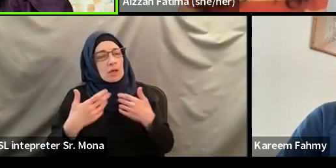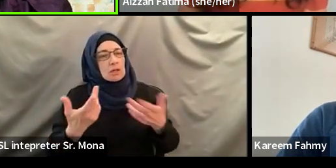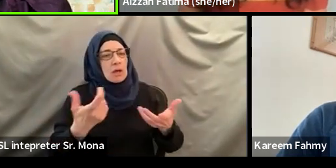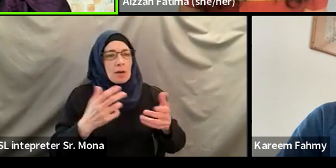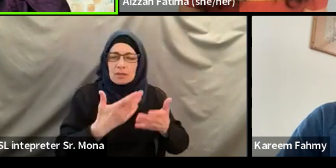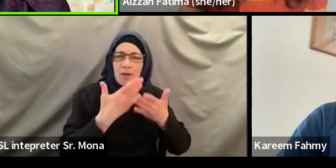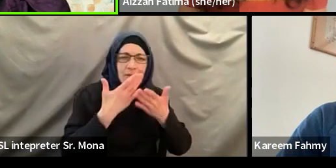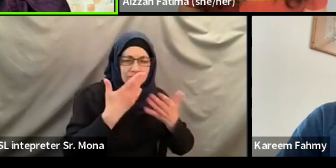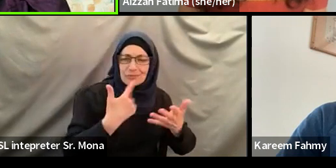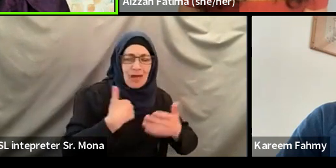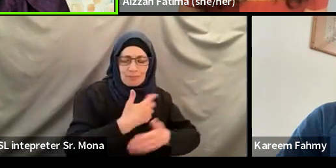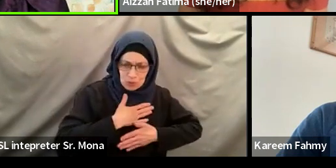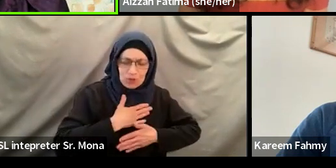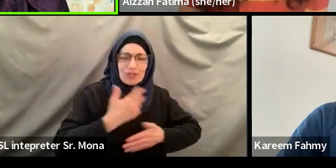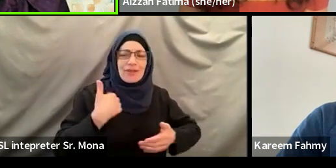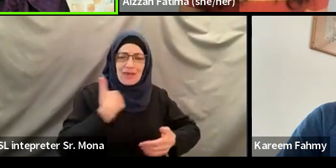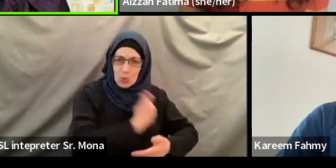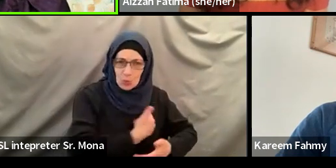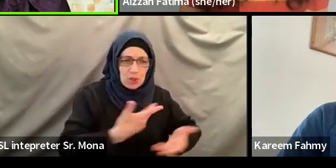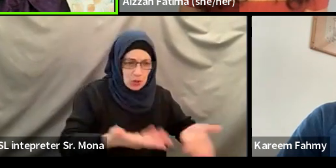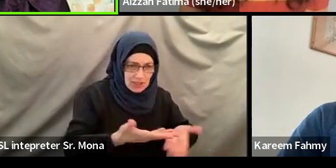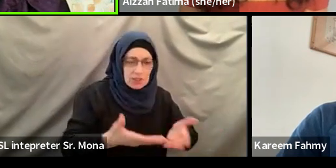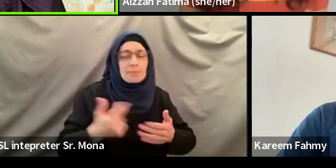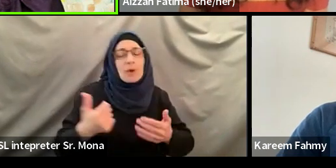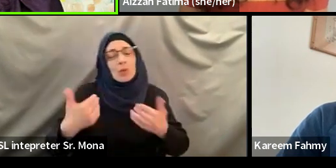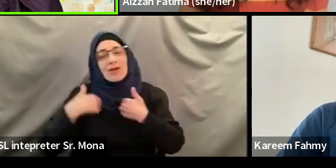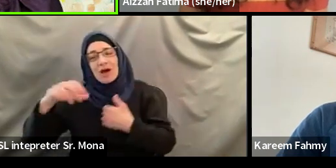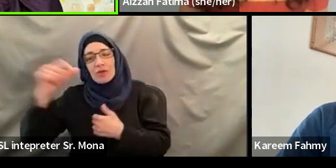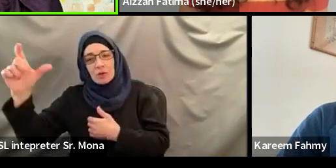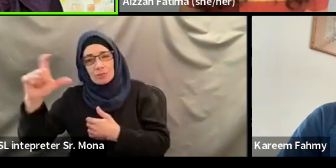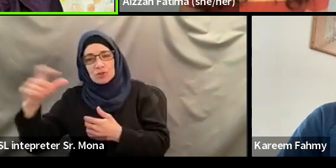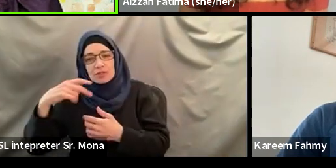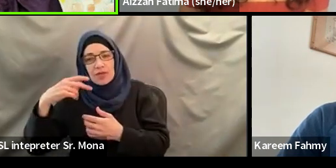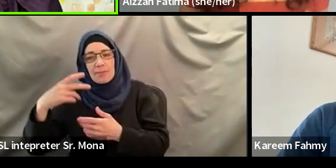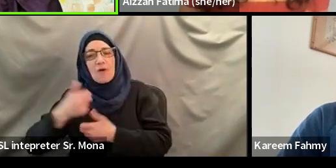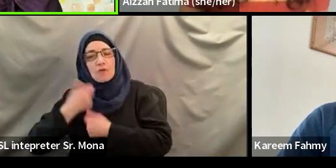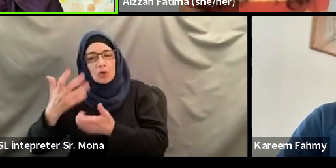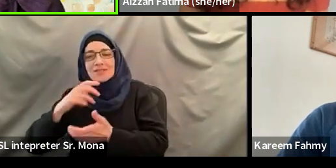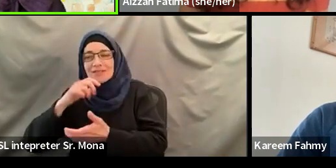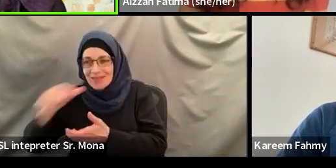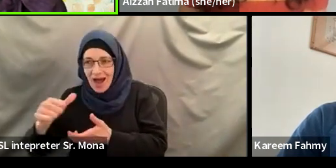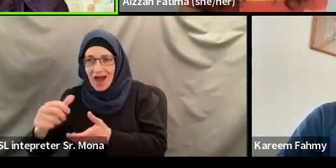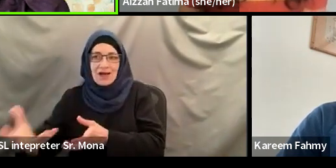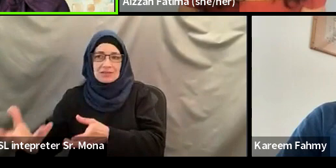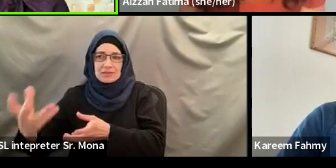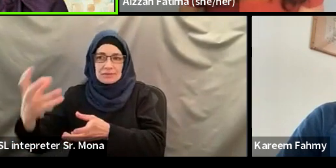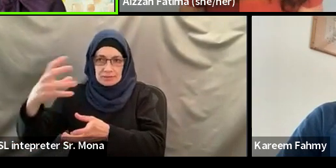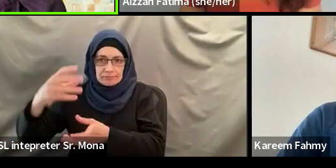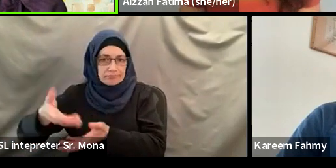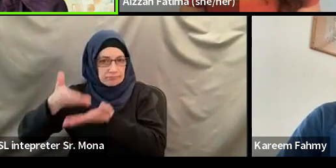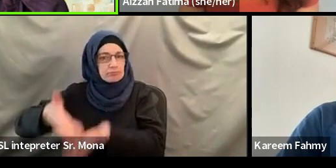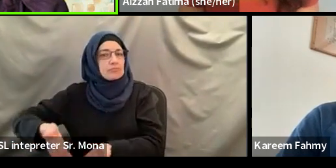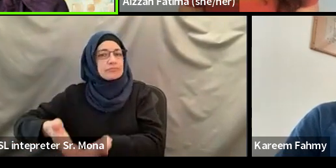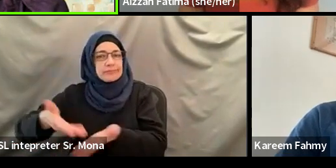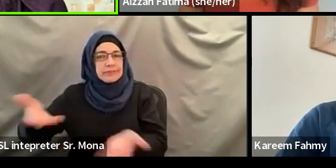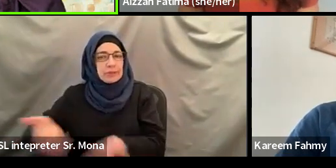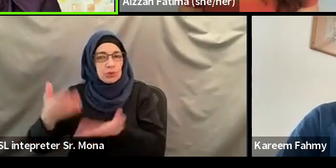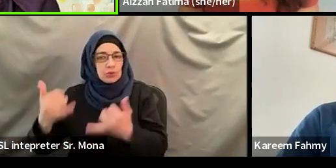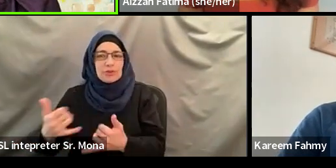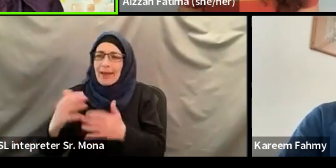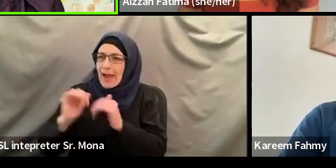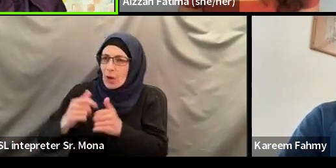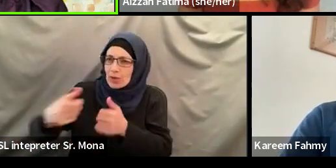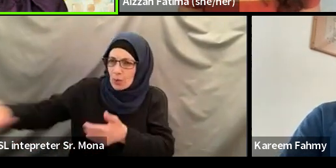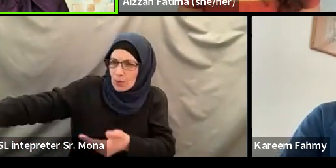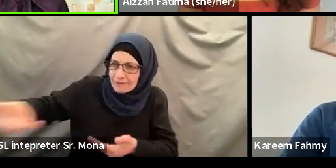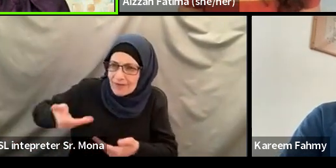not present as well, Muslim voices that are not present. And what might we potentially do to invite more people in? Come on,